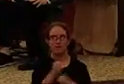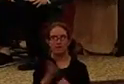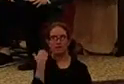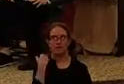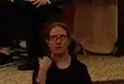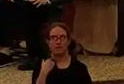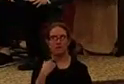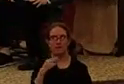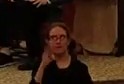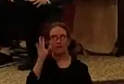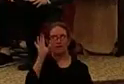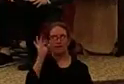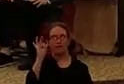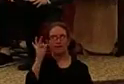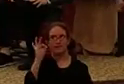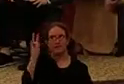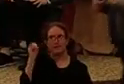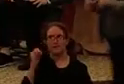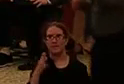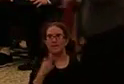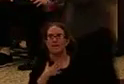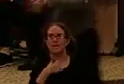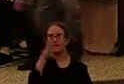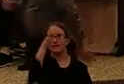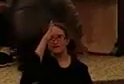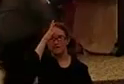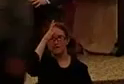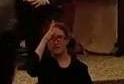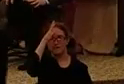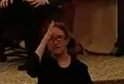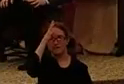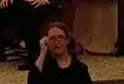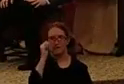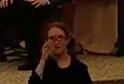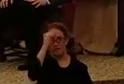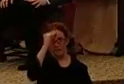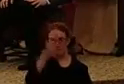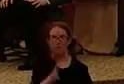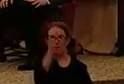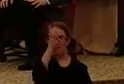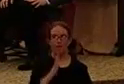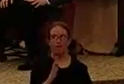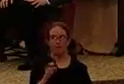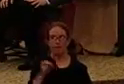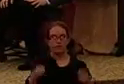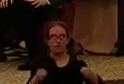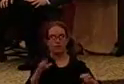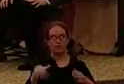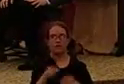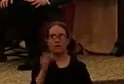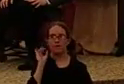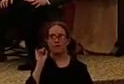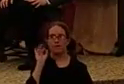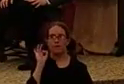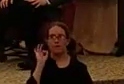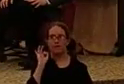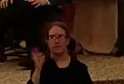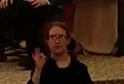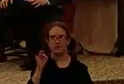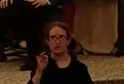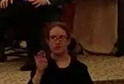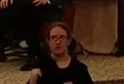back in the 70s, amen, my dad was a man of God, and we traveled a lot and preached all over everywhere.